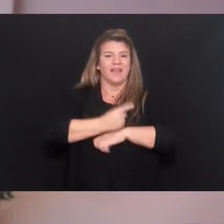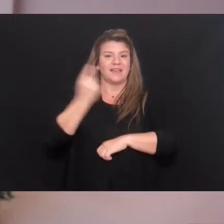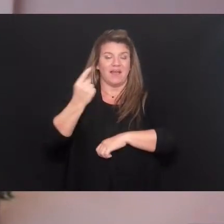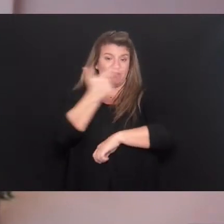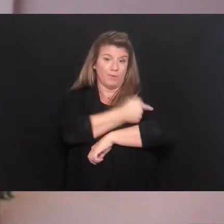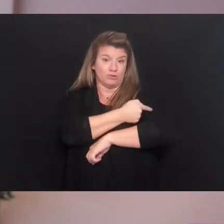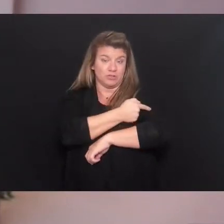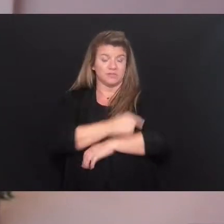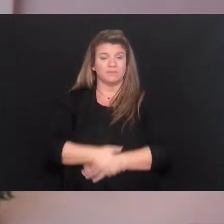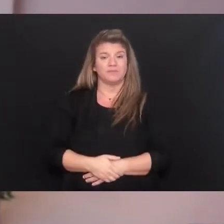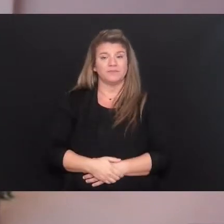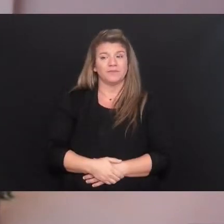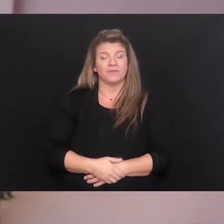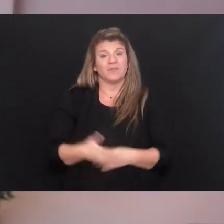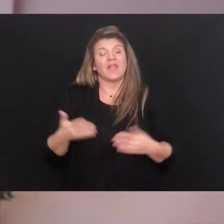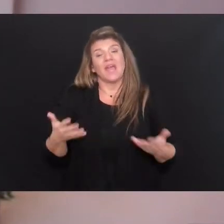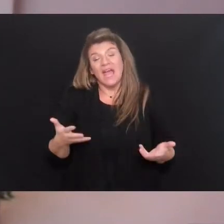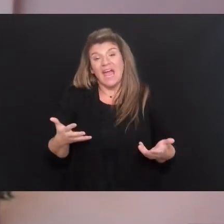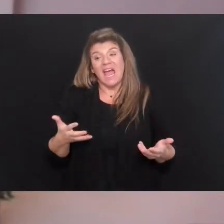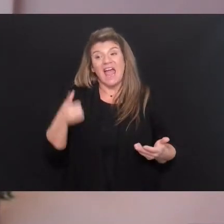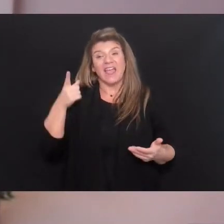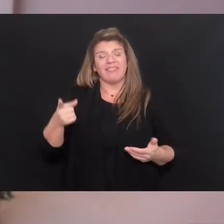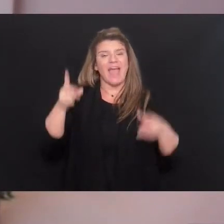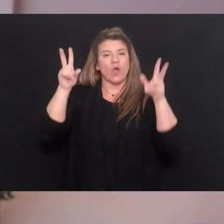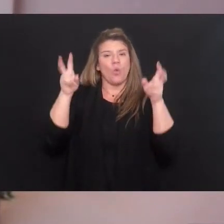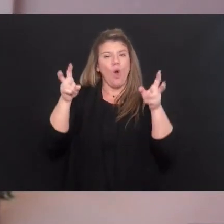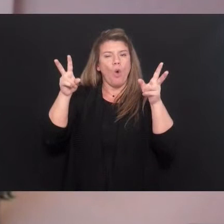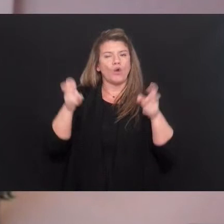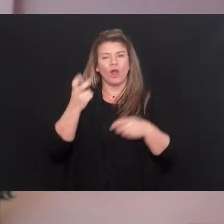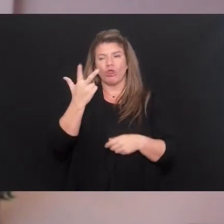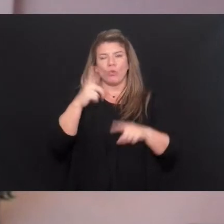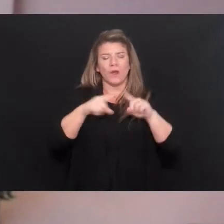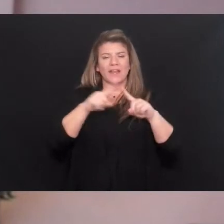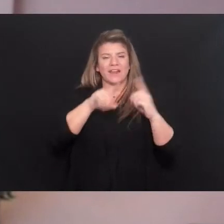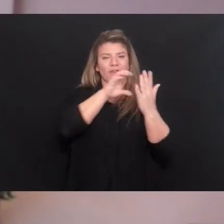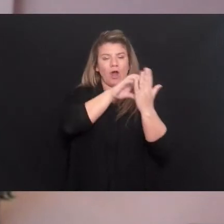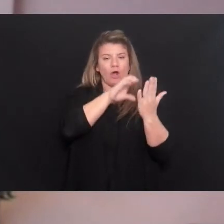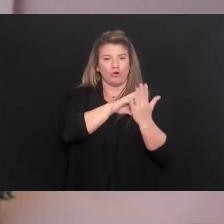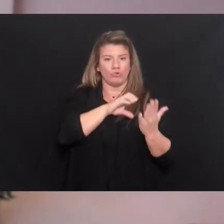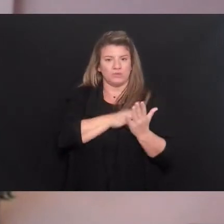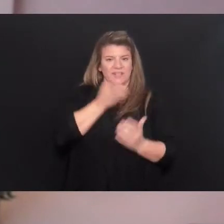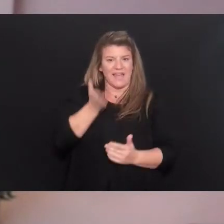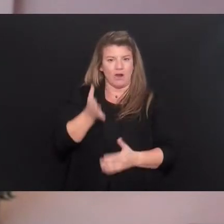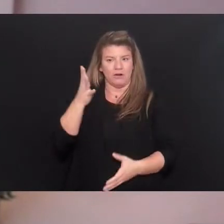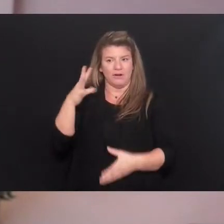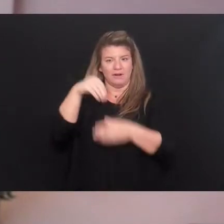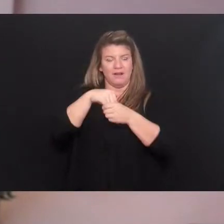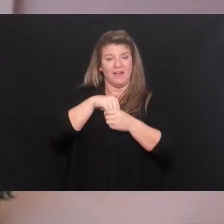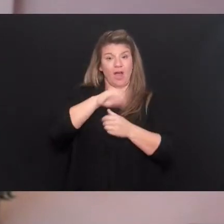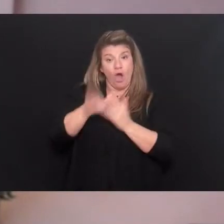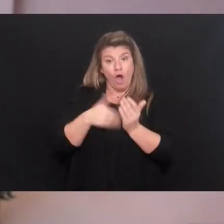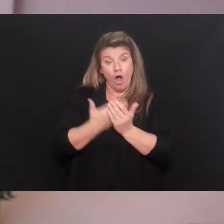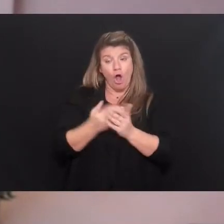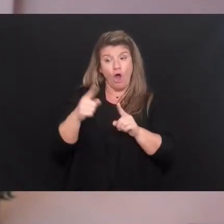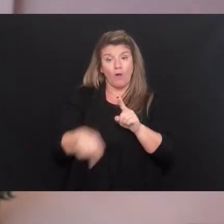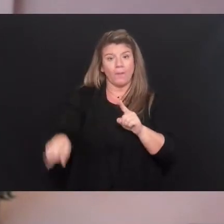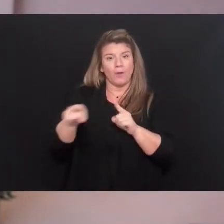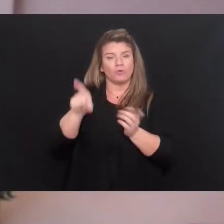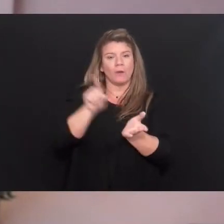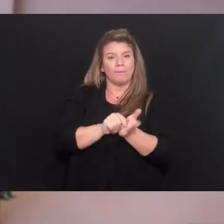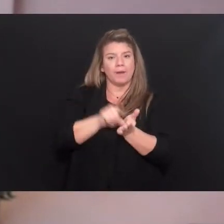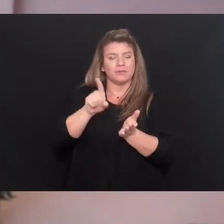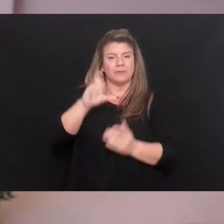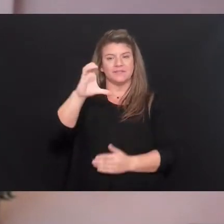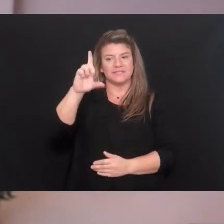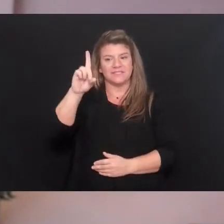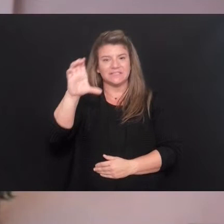boosters. They quoted three articles in the article from Lancet that were all published by the CDC and